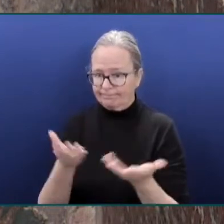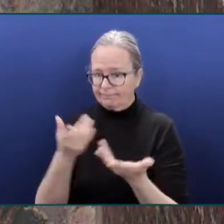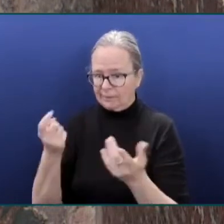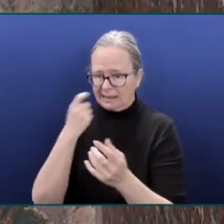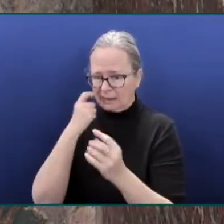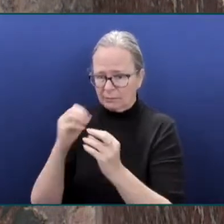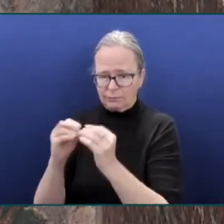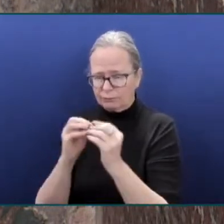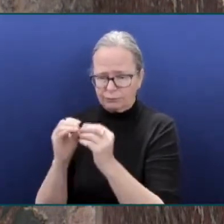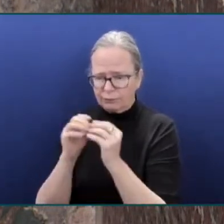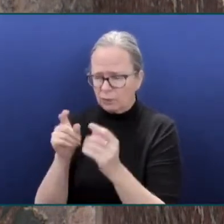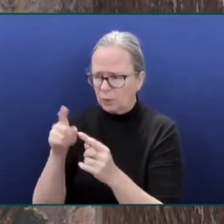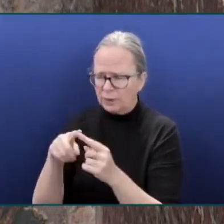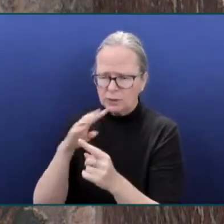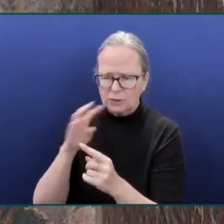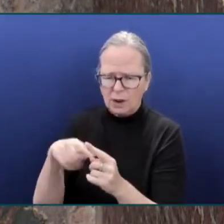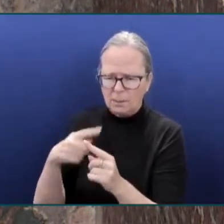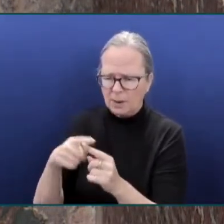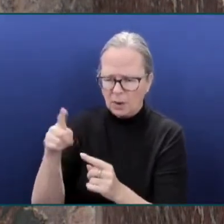this House,